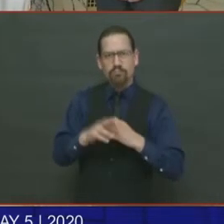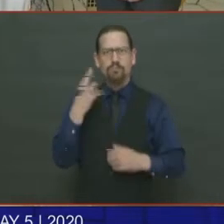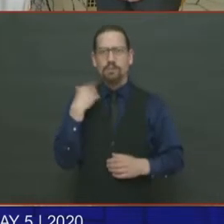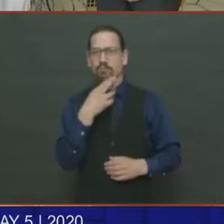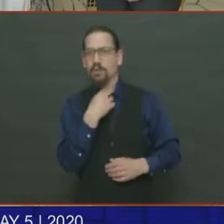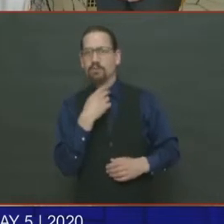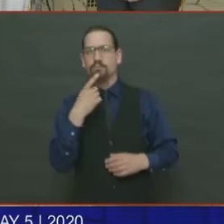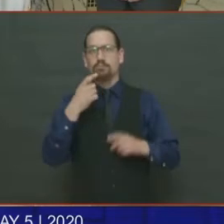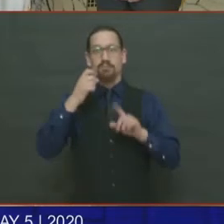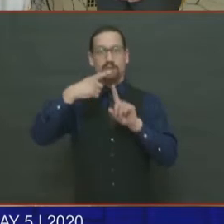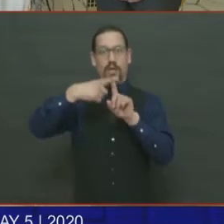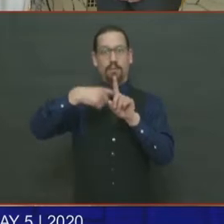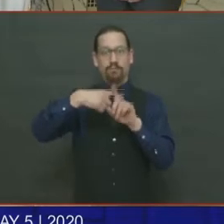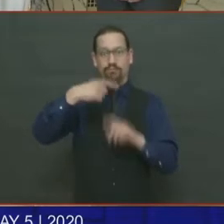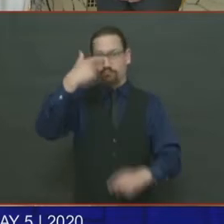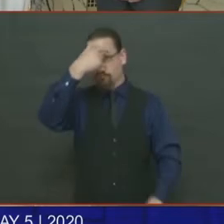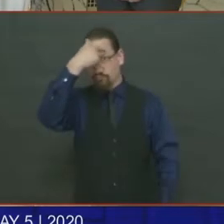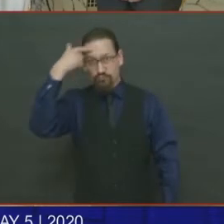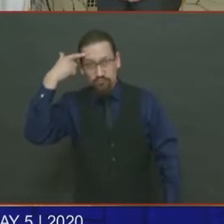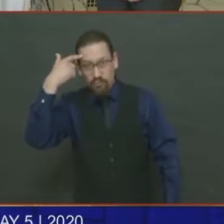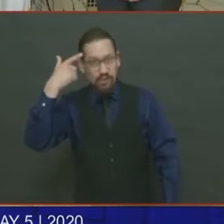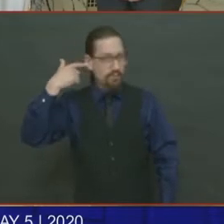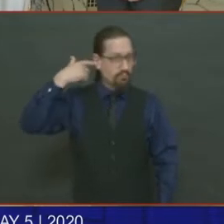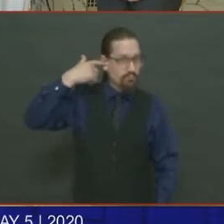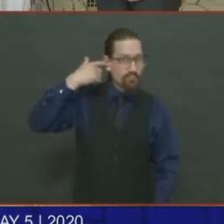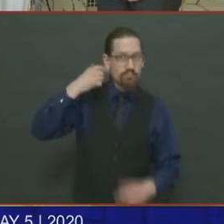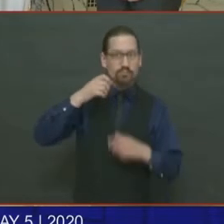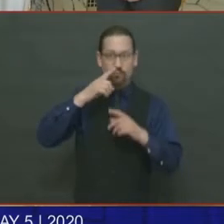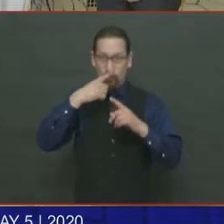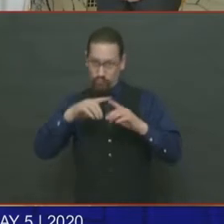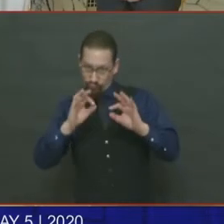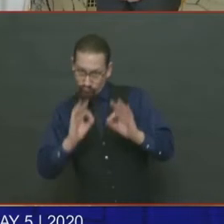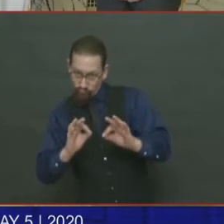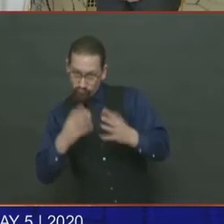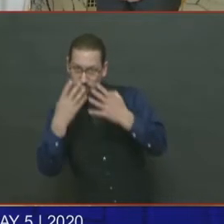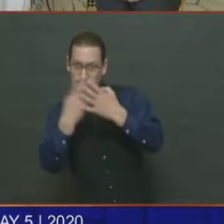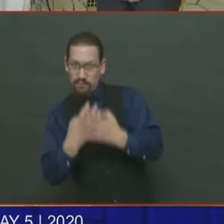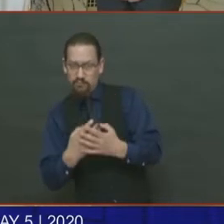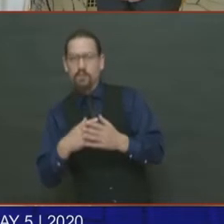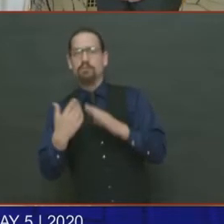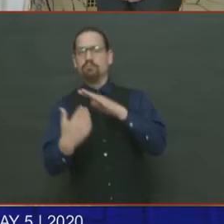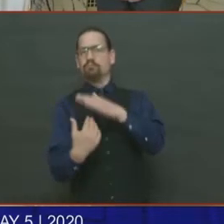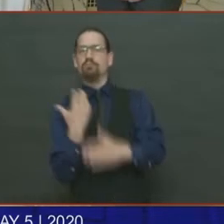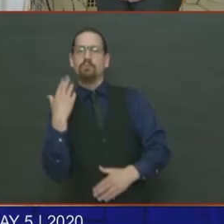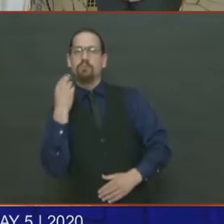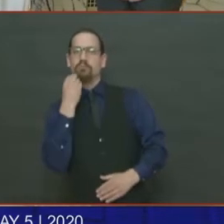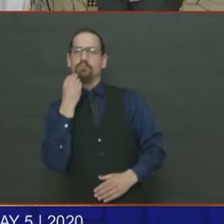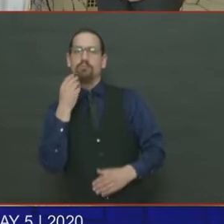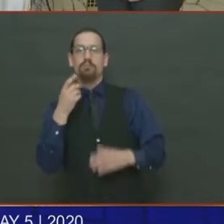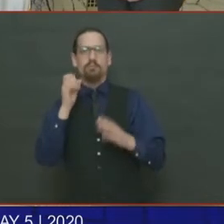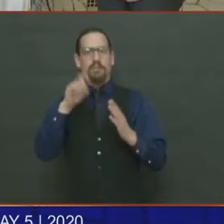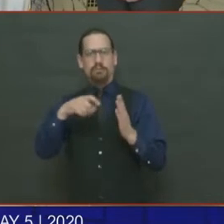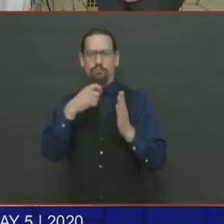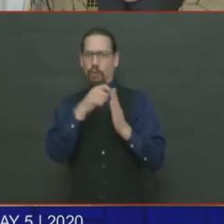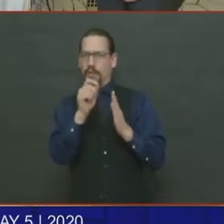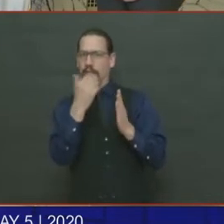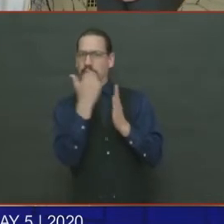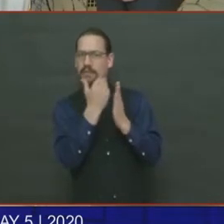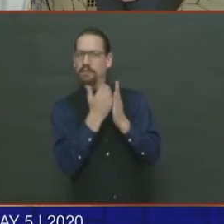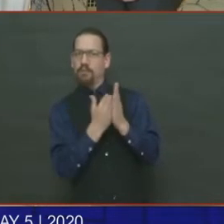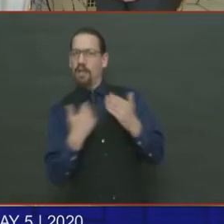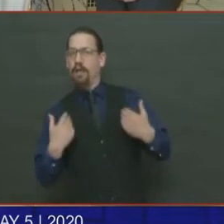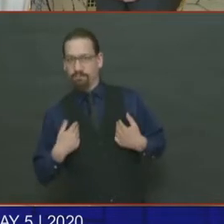someone's temperature or just have a check log when they come in, that's the kind of thing we'll probably leave up to